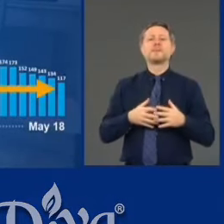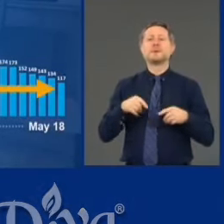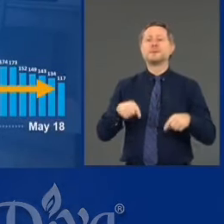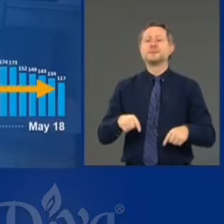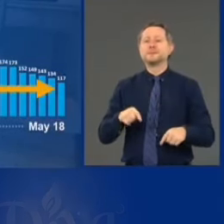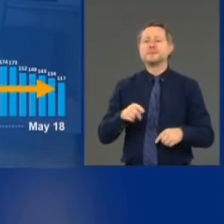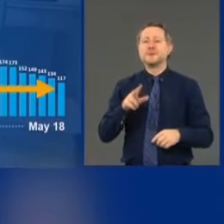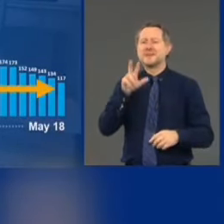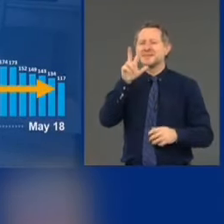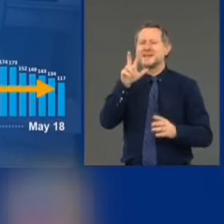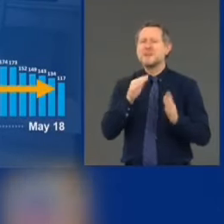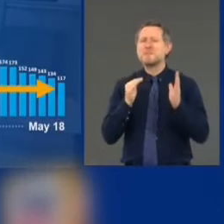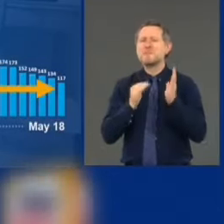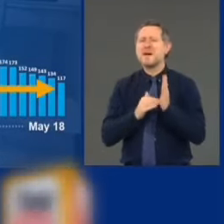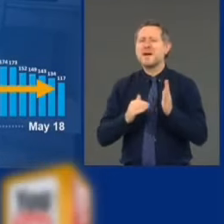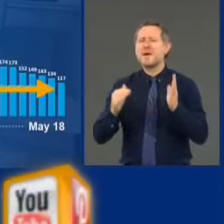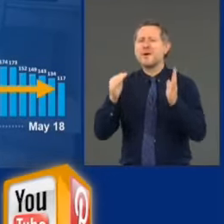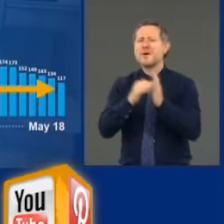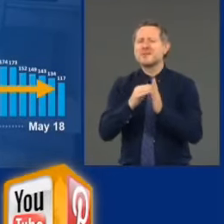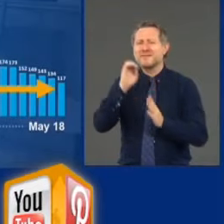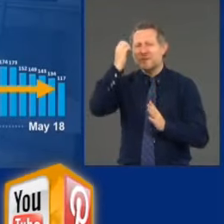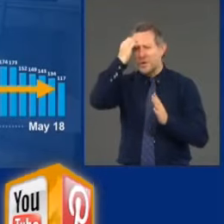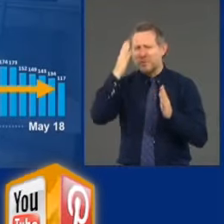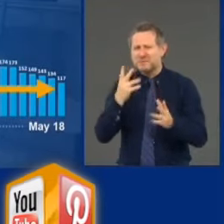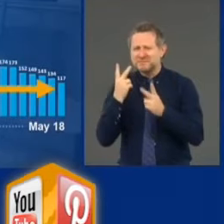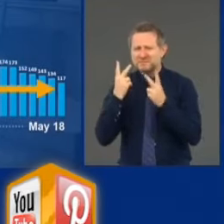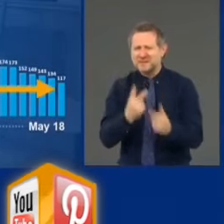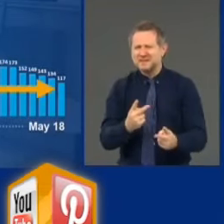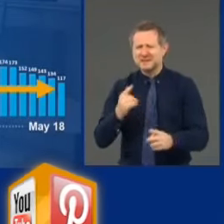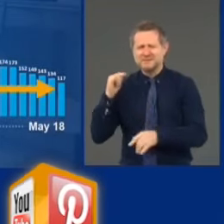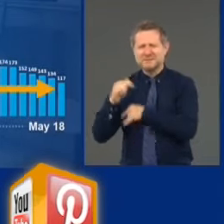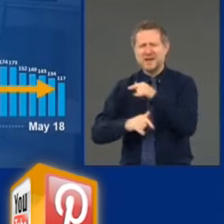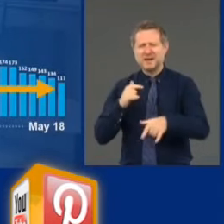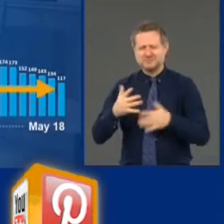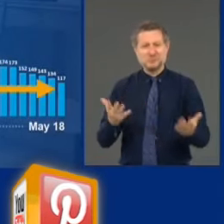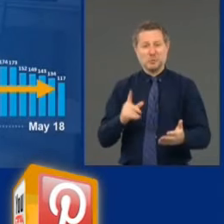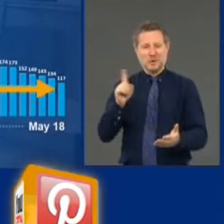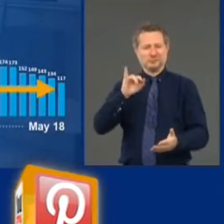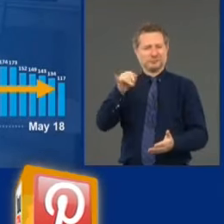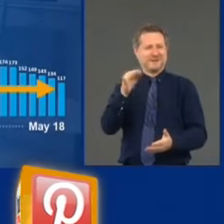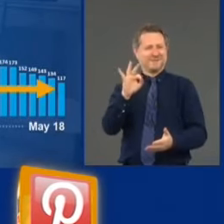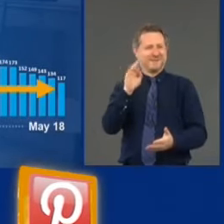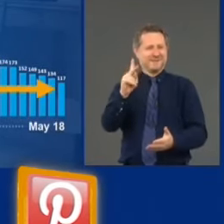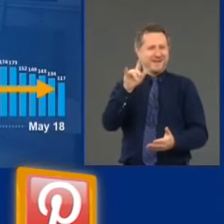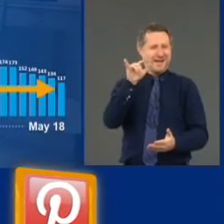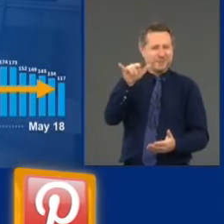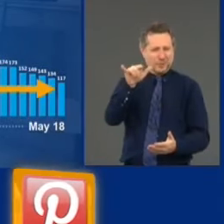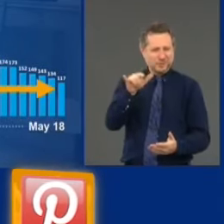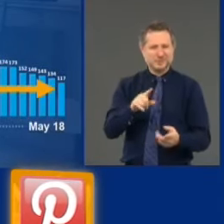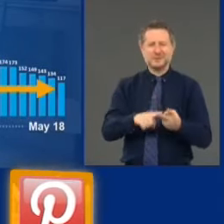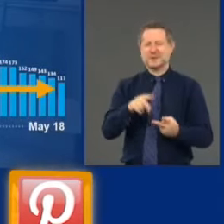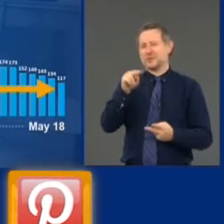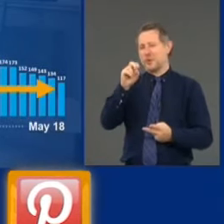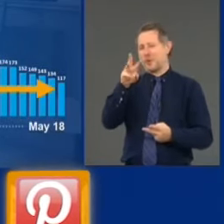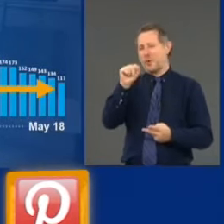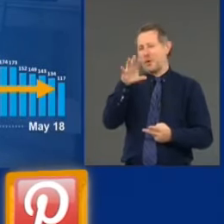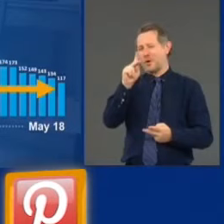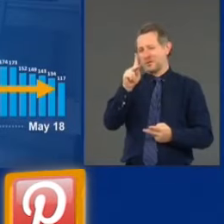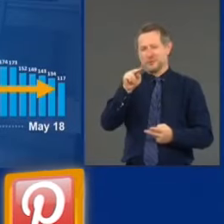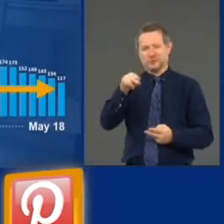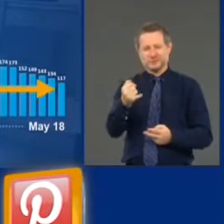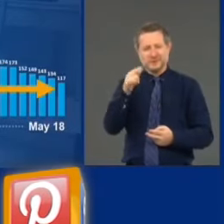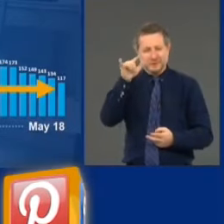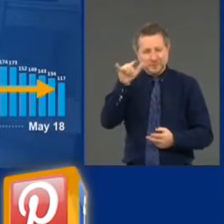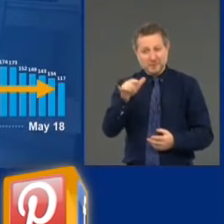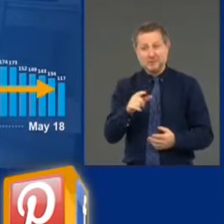visitors came on flights to JFK or Newark airports between January, February, March. The